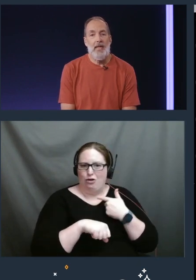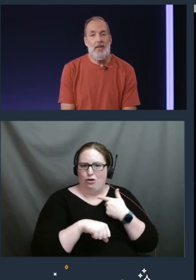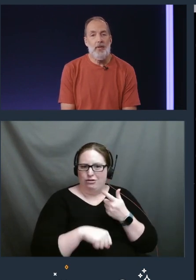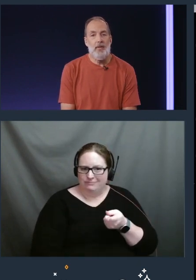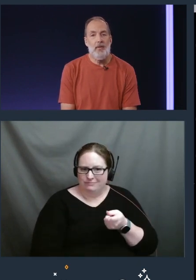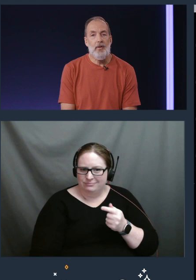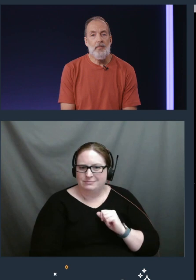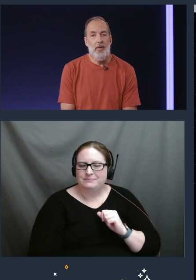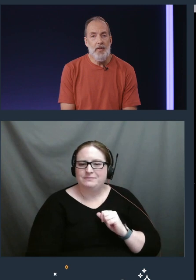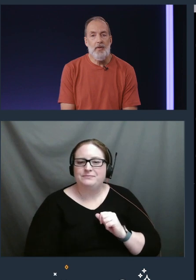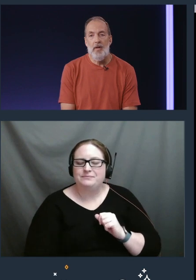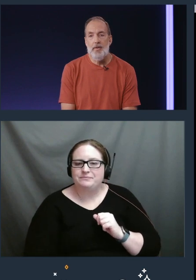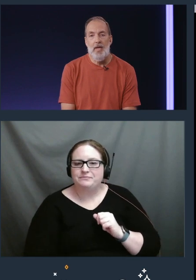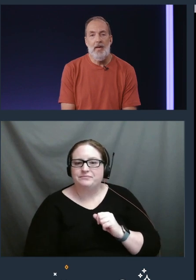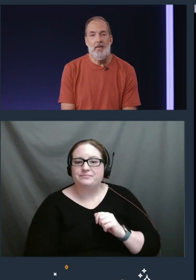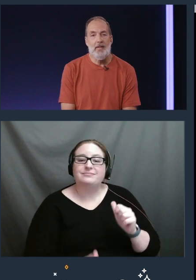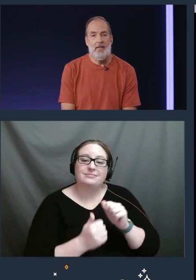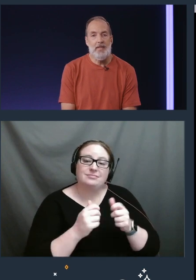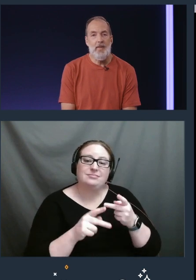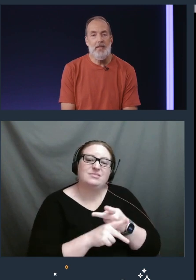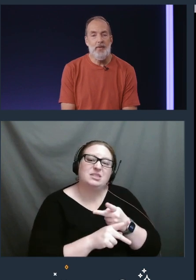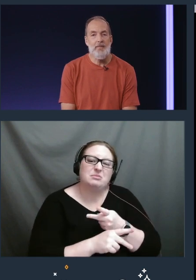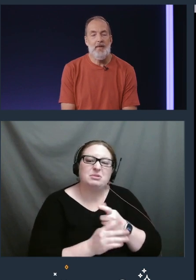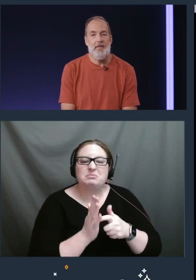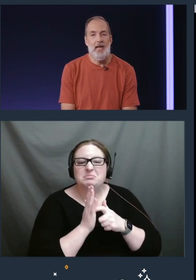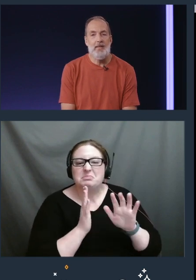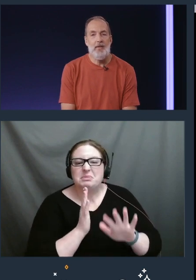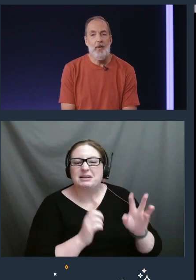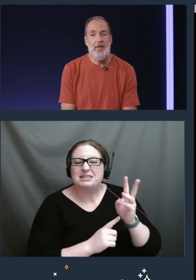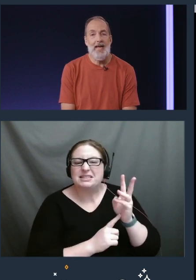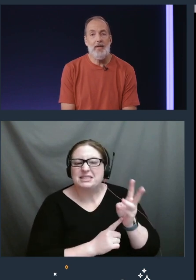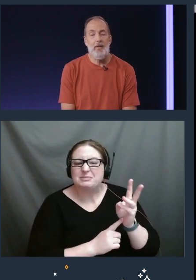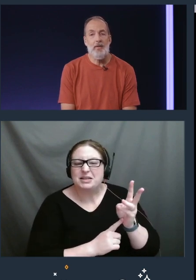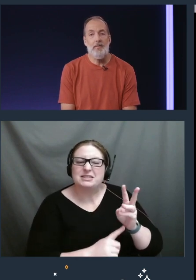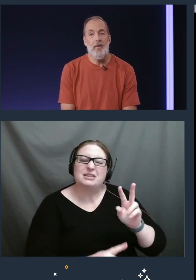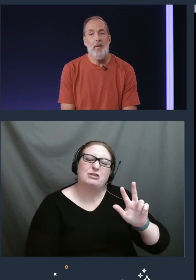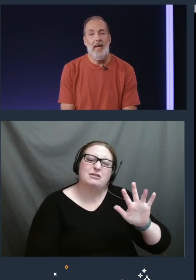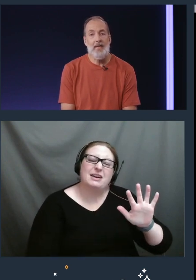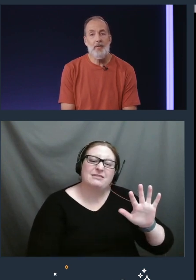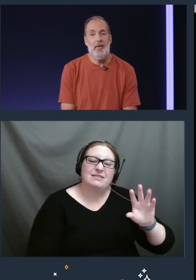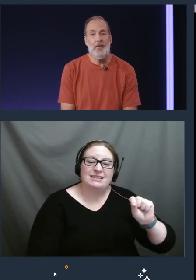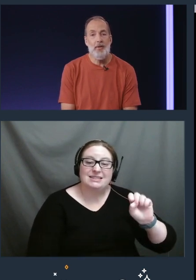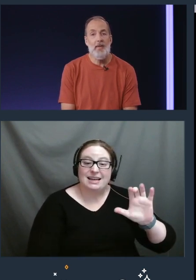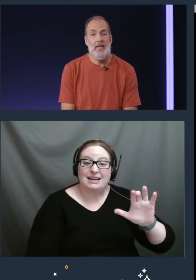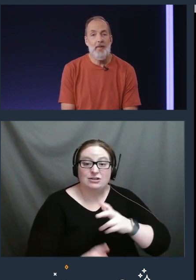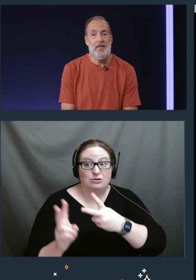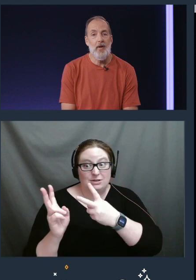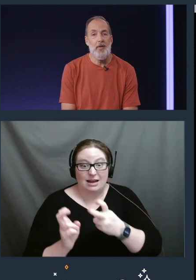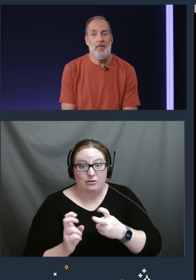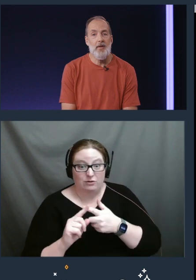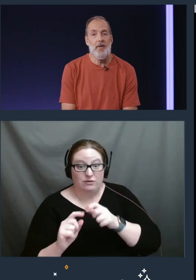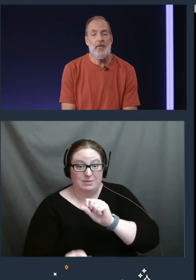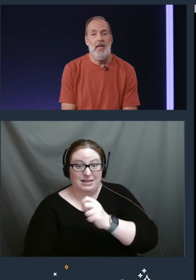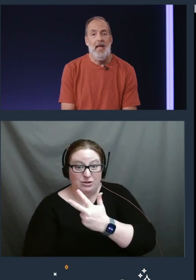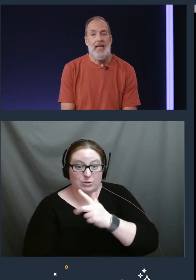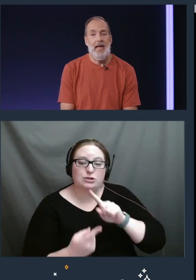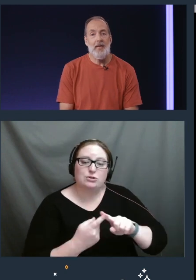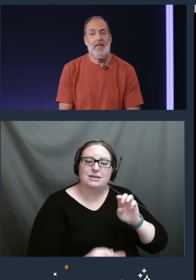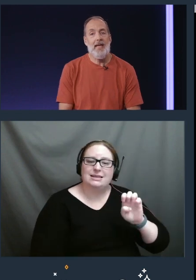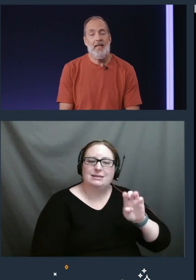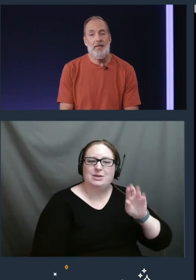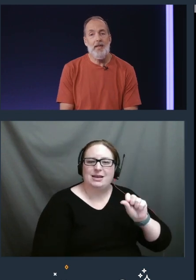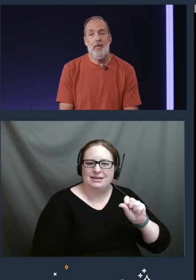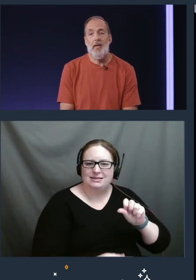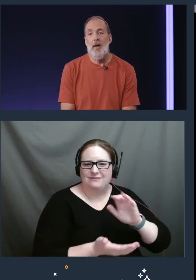So each compute node took about 6 minutes, 35 seconds in order to download from S3 to the EBS volumes on those. Now